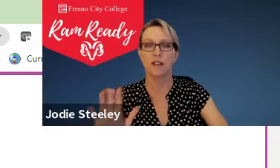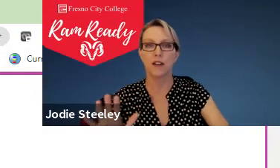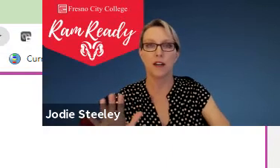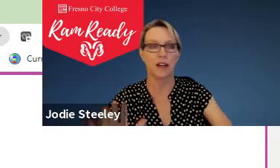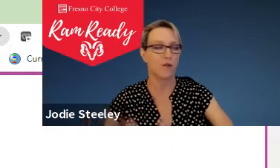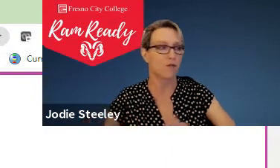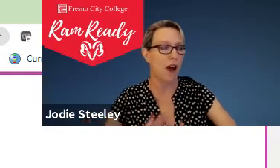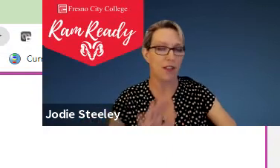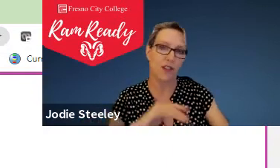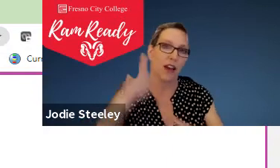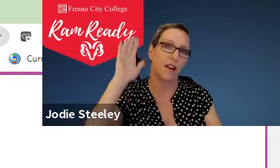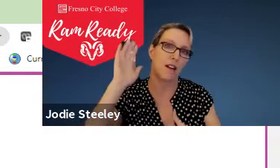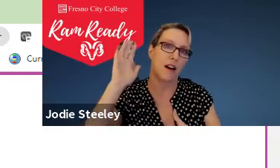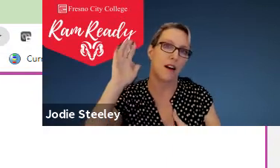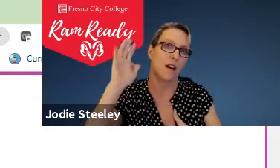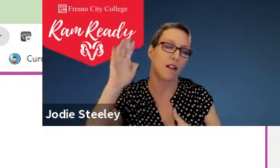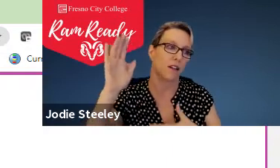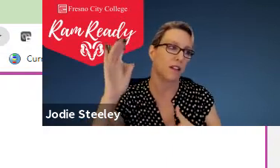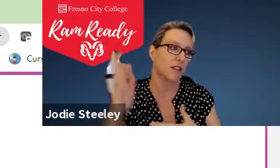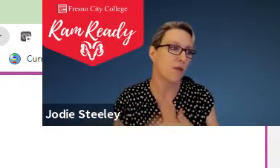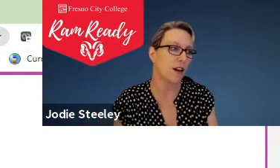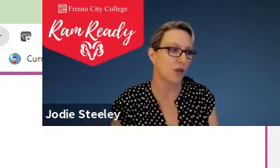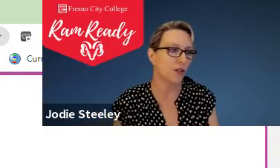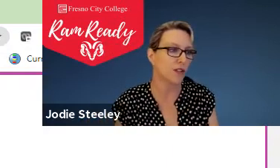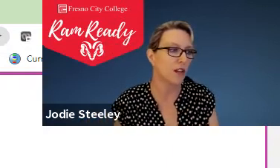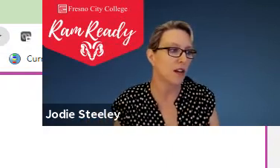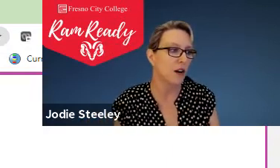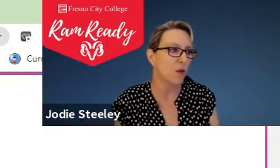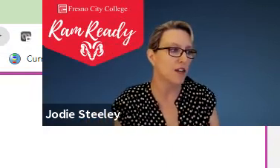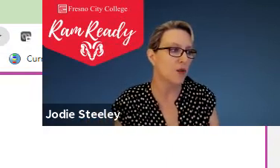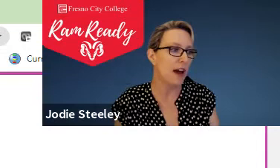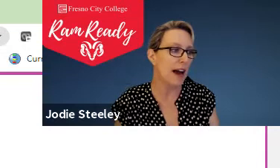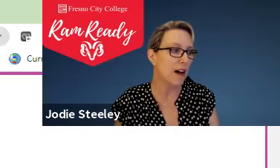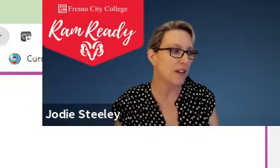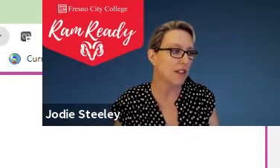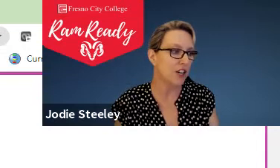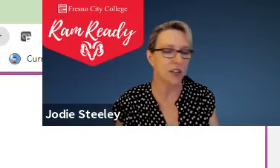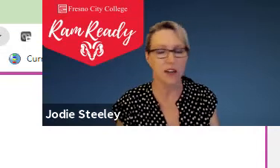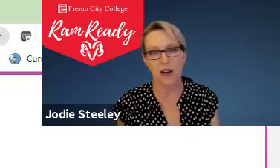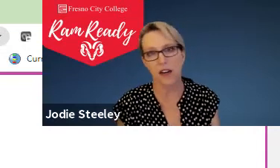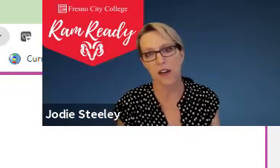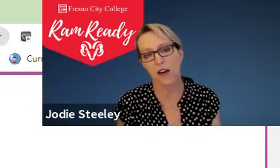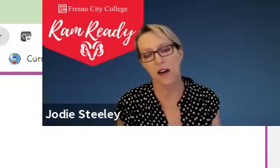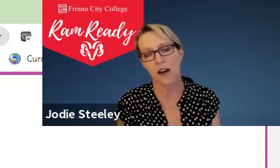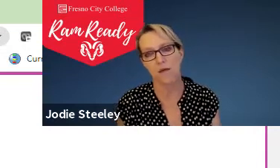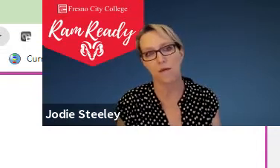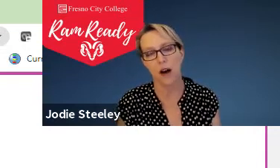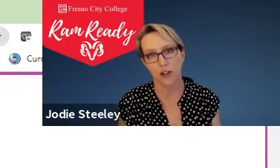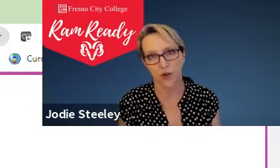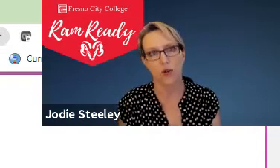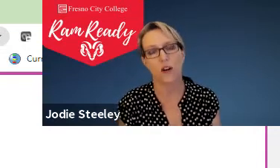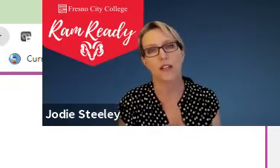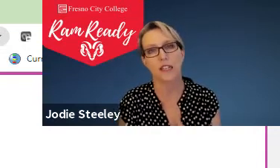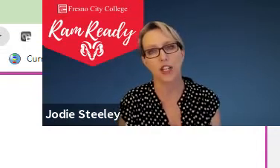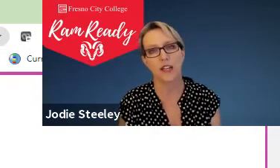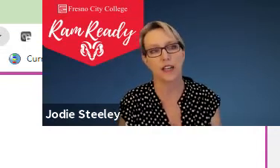pages rather than a long list of modules. We do have a session on